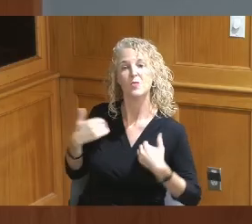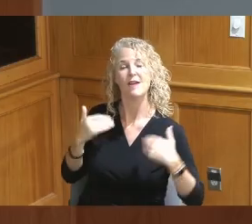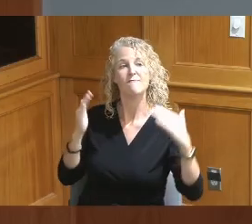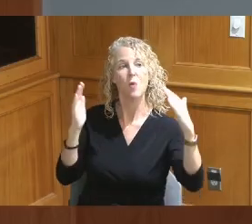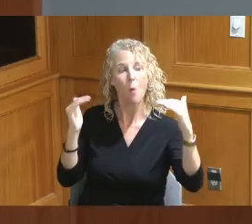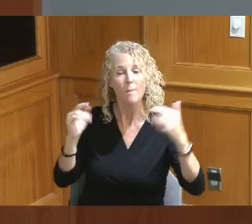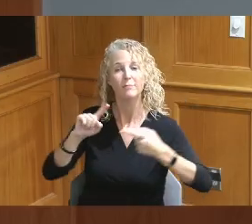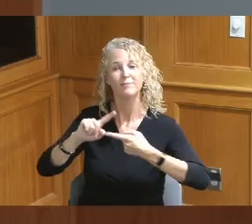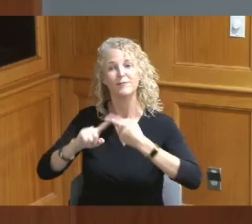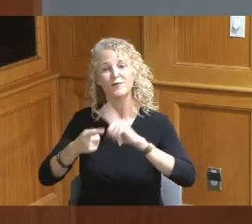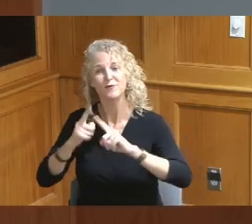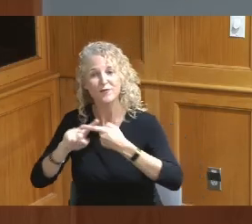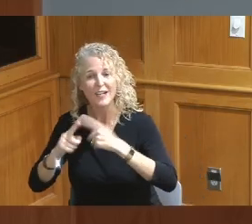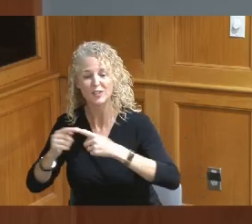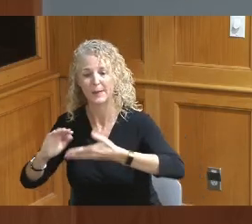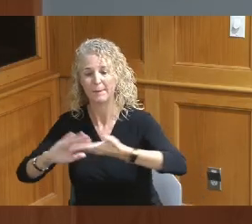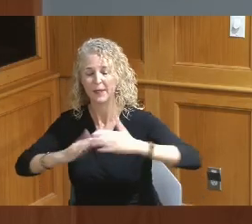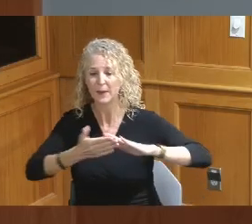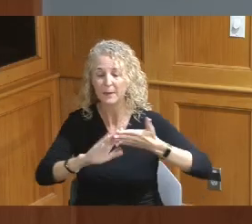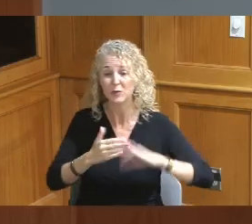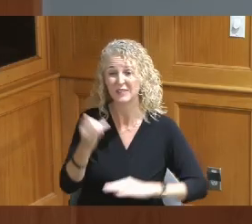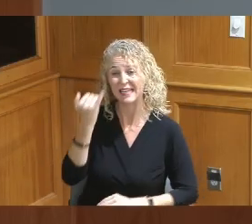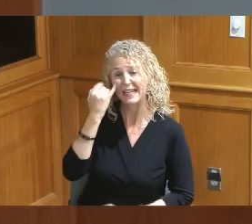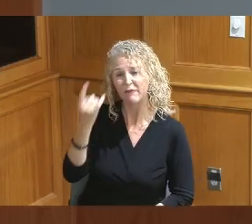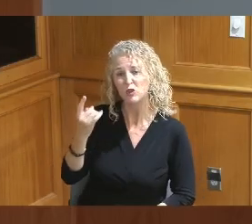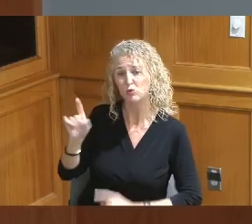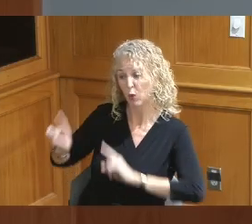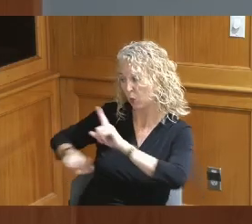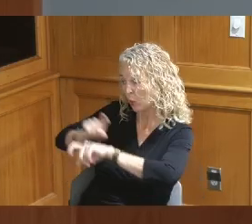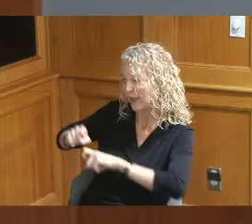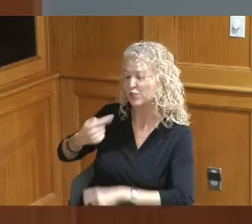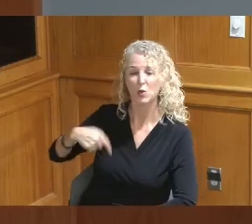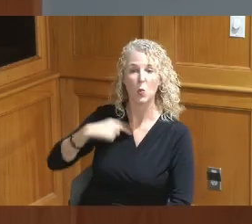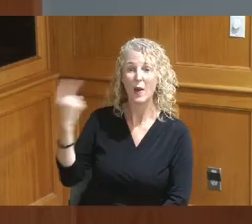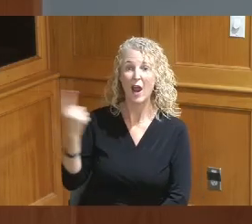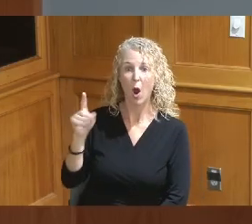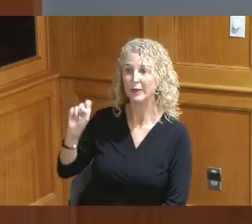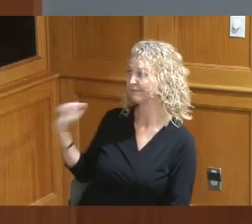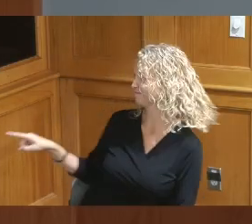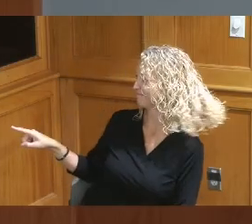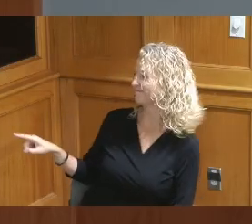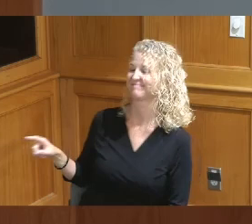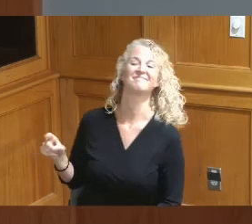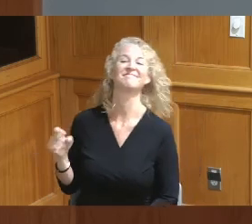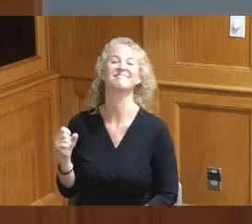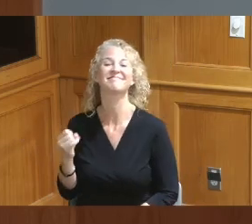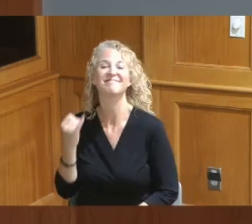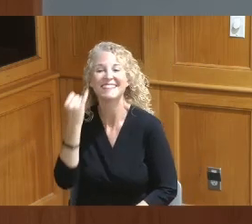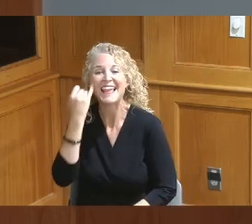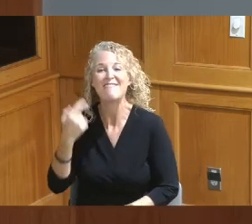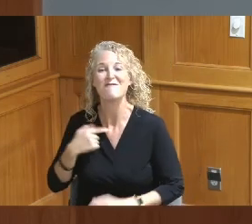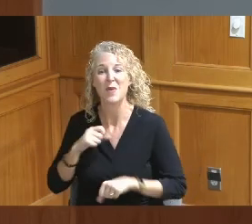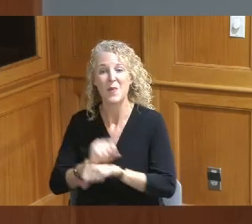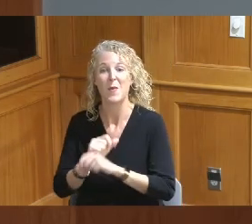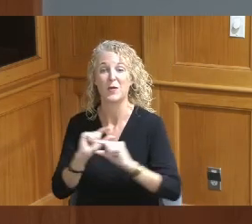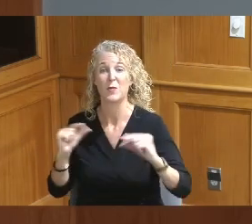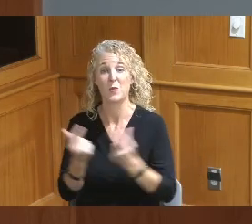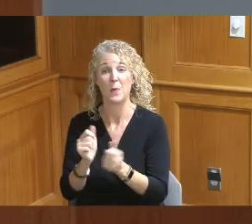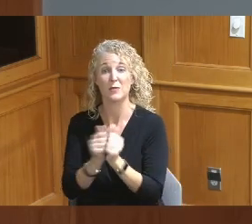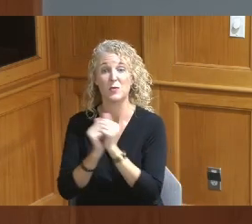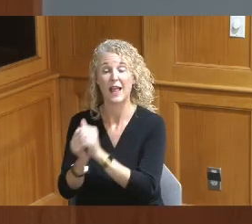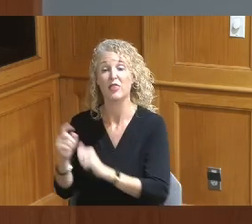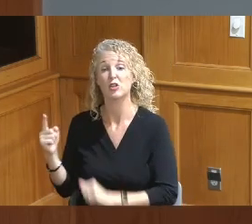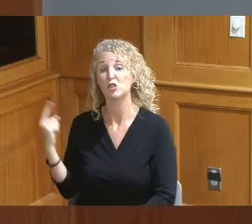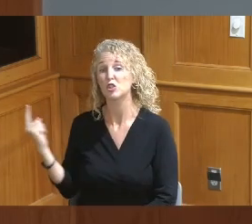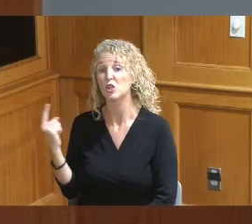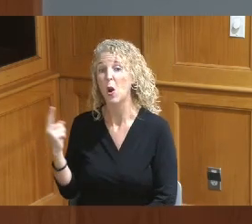community, and countless resources. If anyone has questions, we ask Jackie. And when we were in group together, she asked